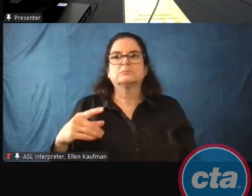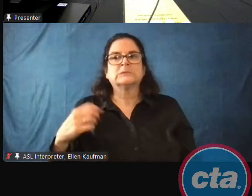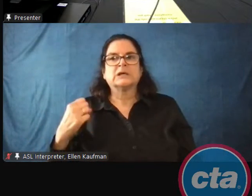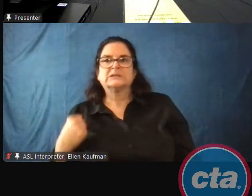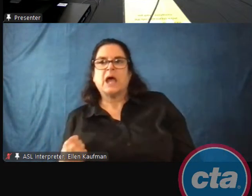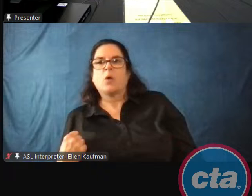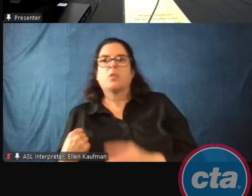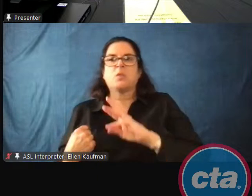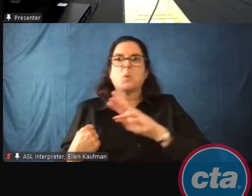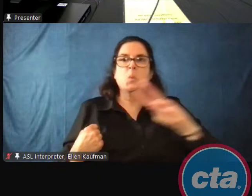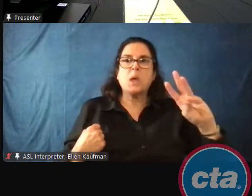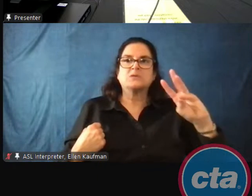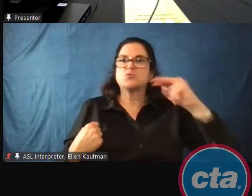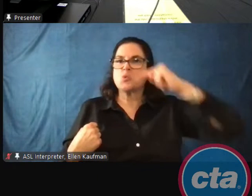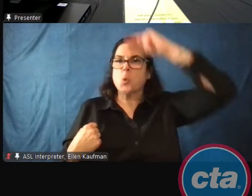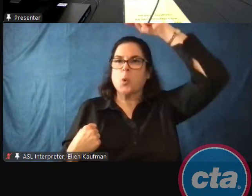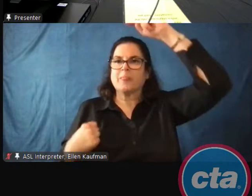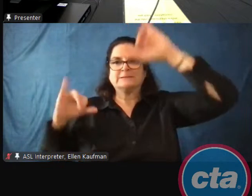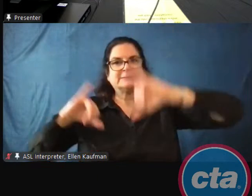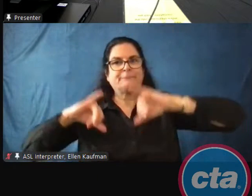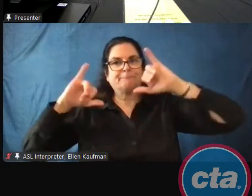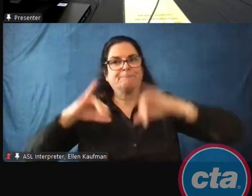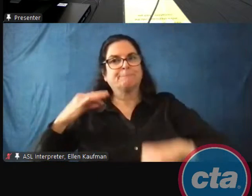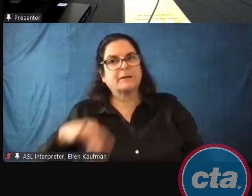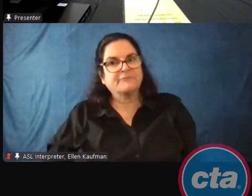west side to the north side.